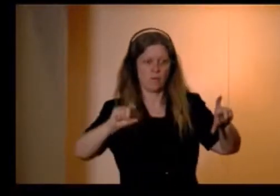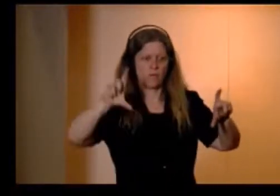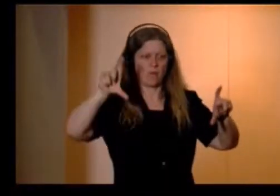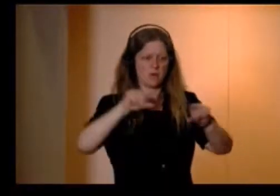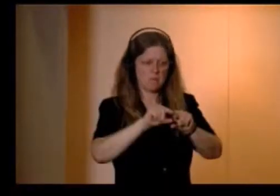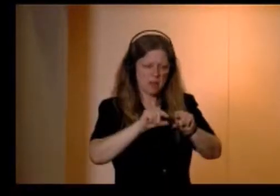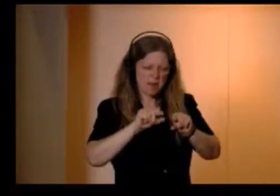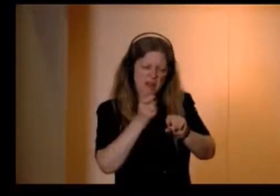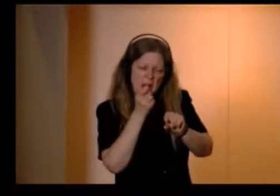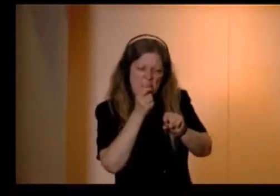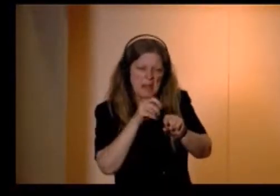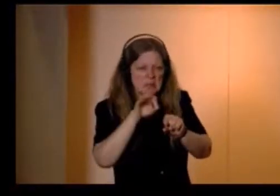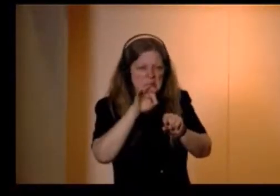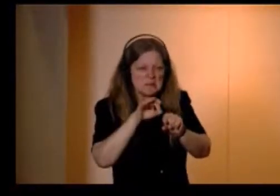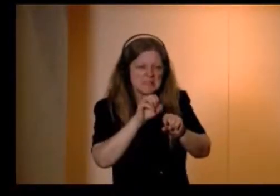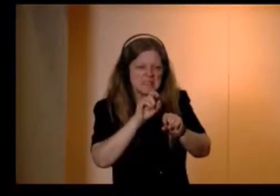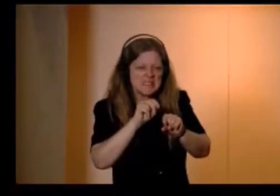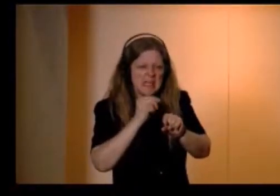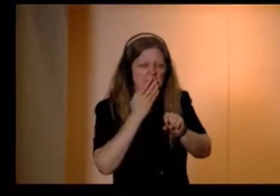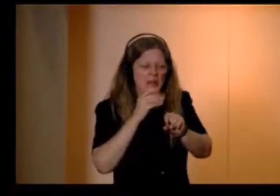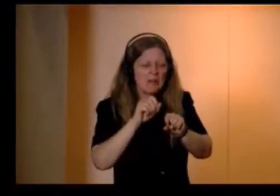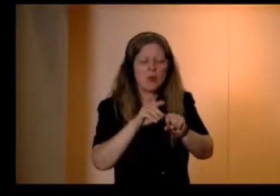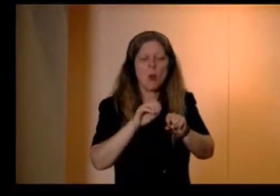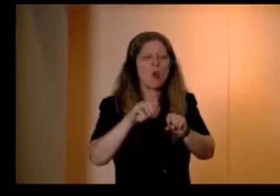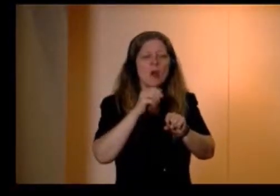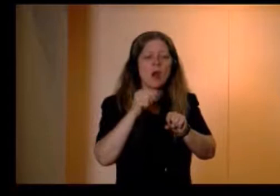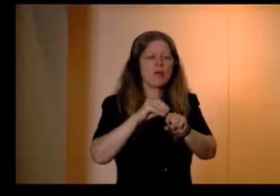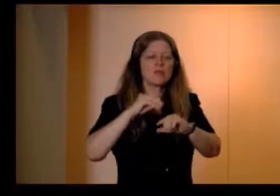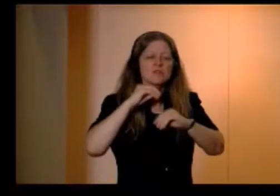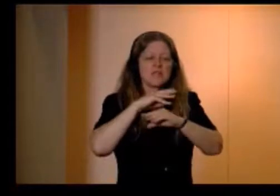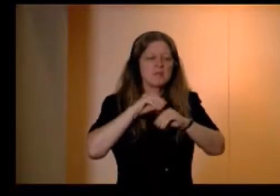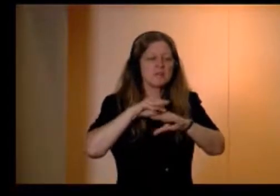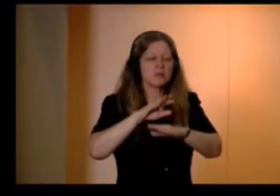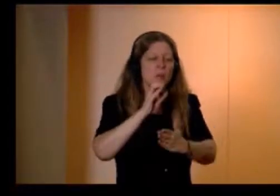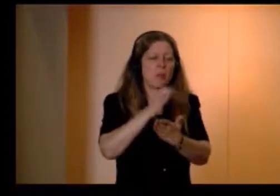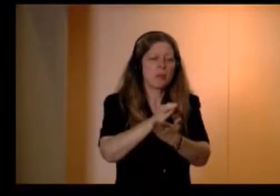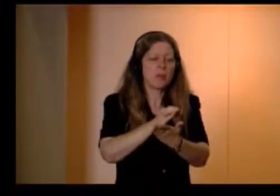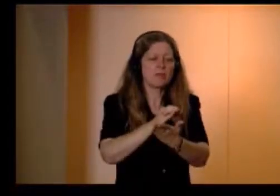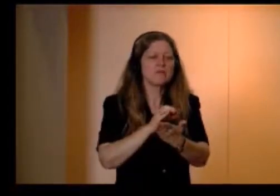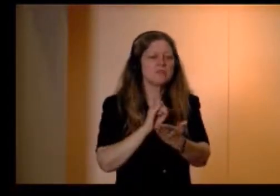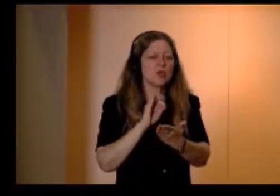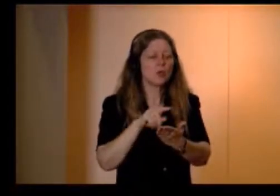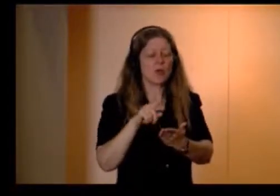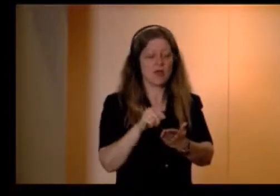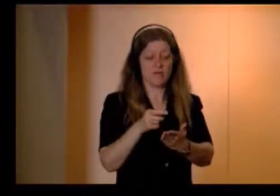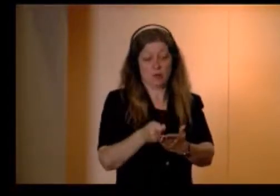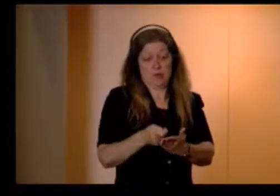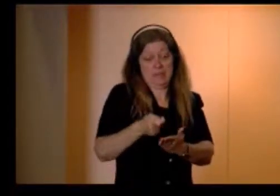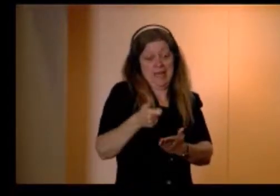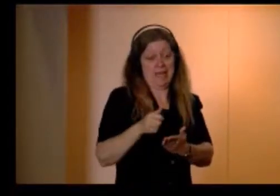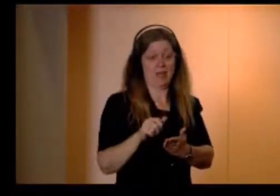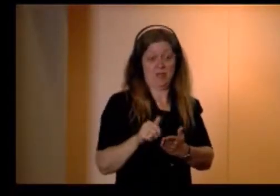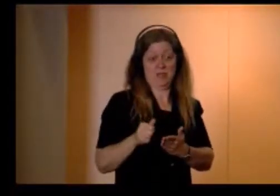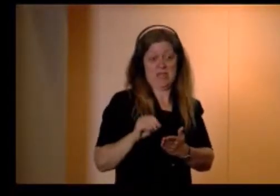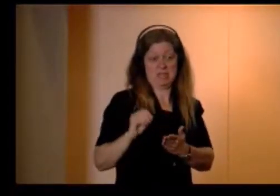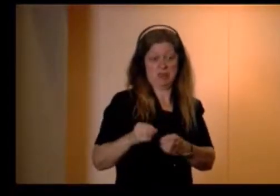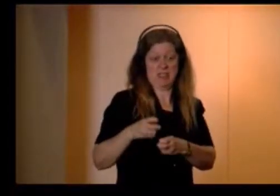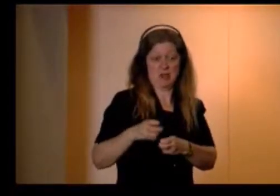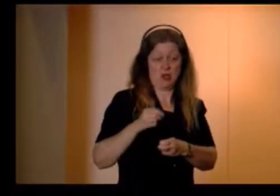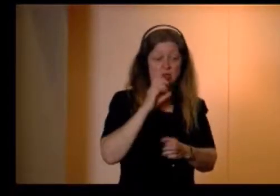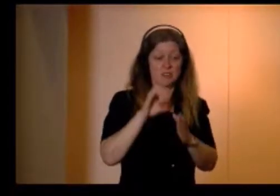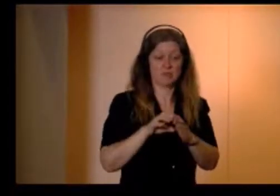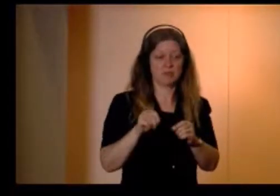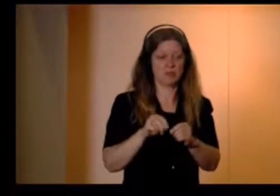other contamination on the sheet. And so if you discard kind of the 10% hardest images, all of a sudden